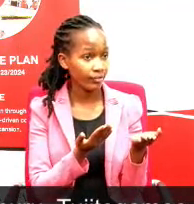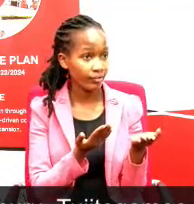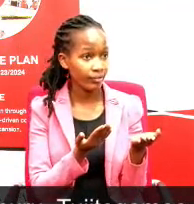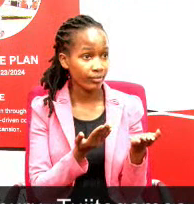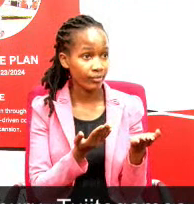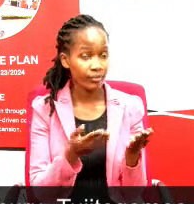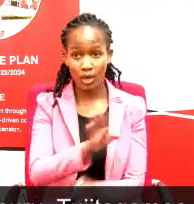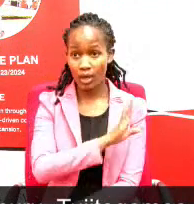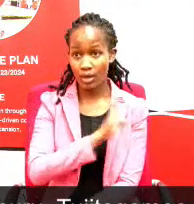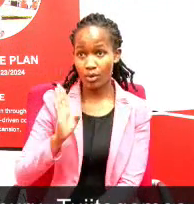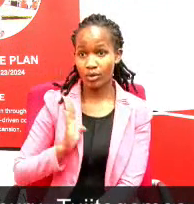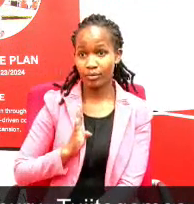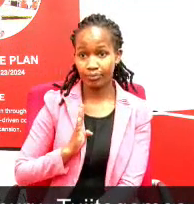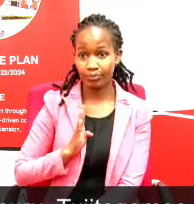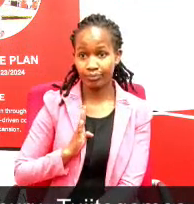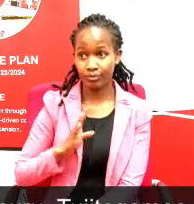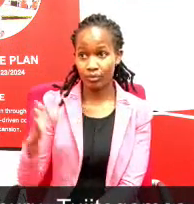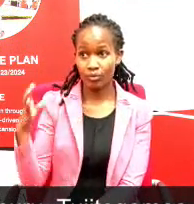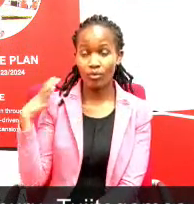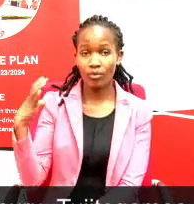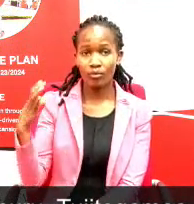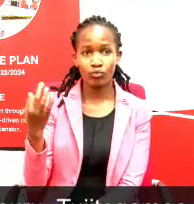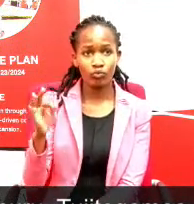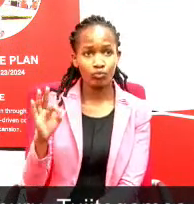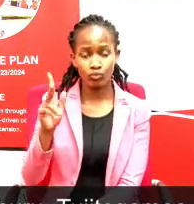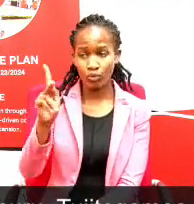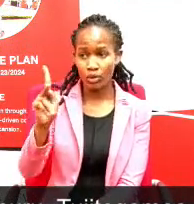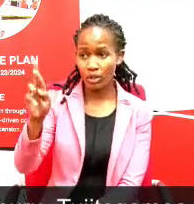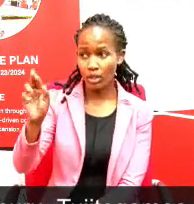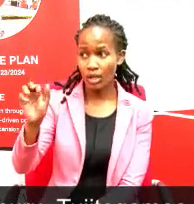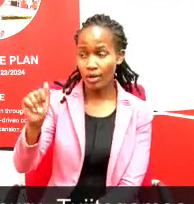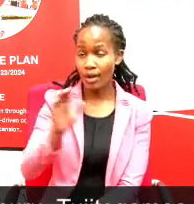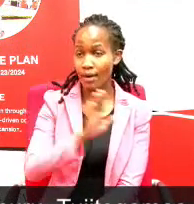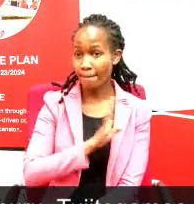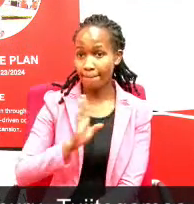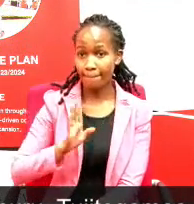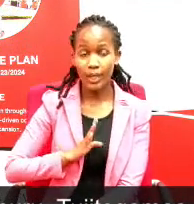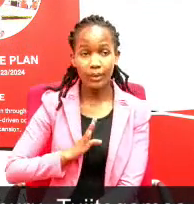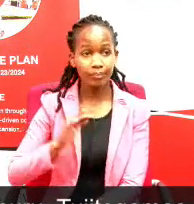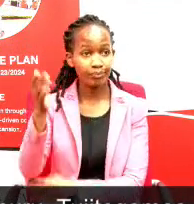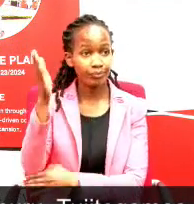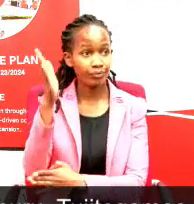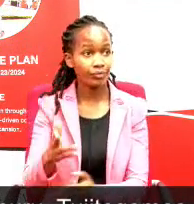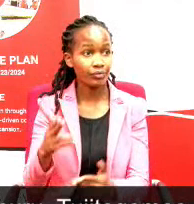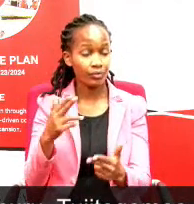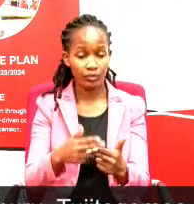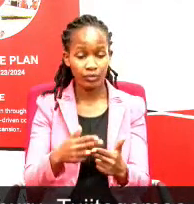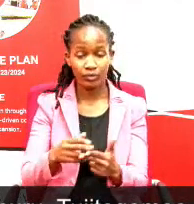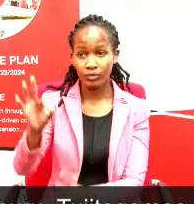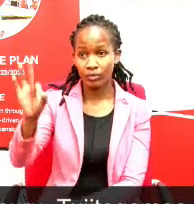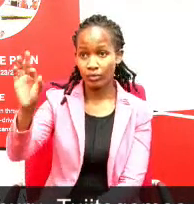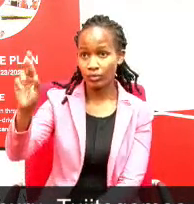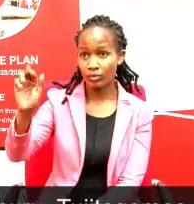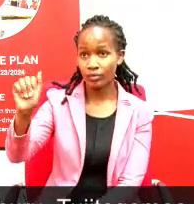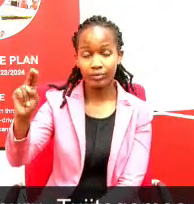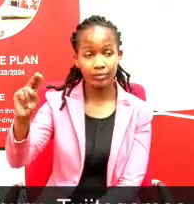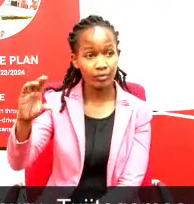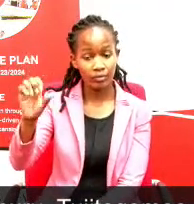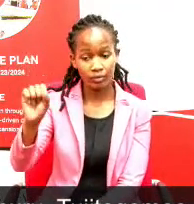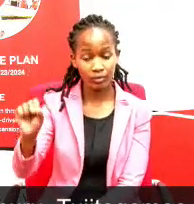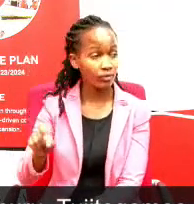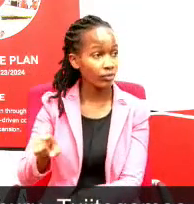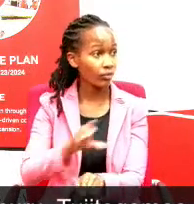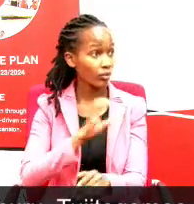the board, the chairman of the KRA board, Ambassador Dr. Francis Mudhaura,